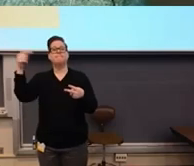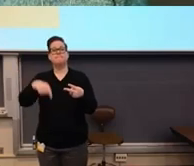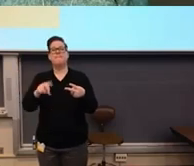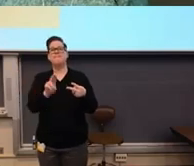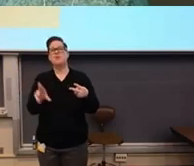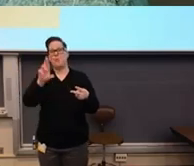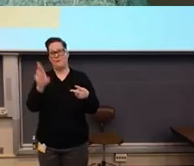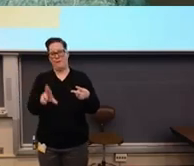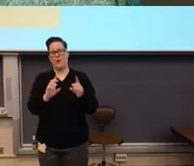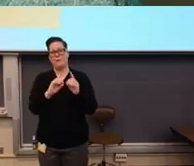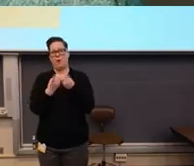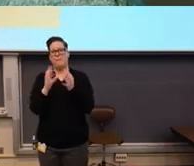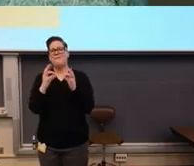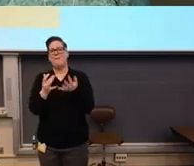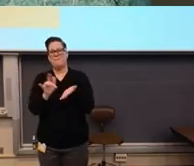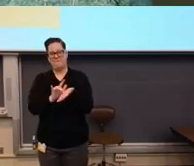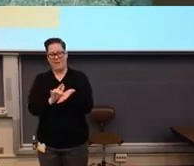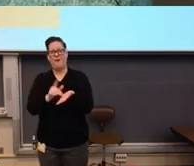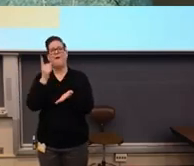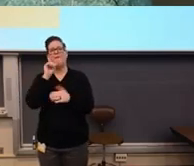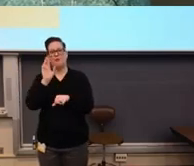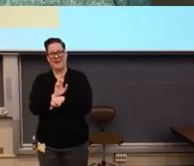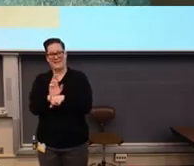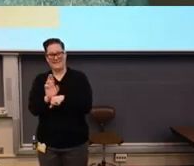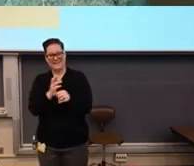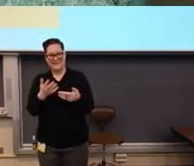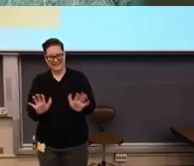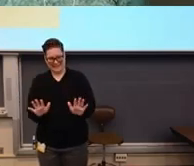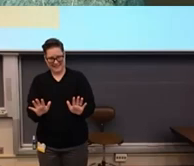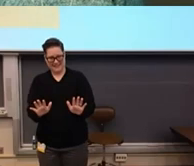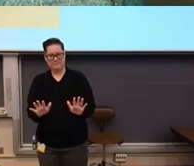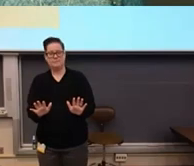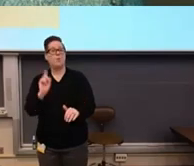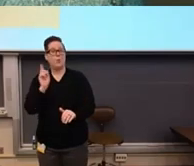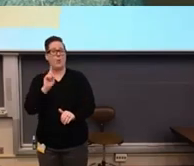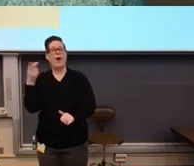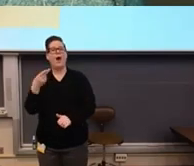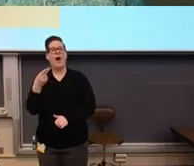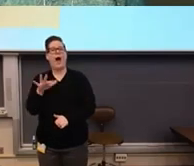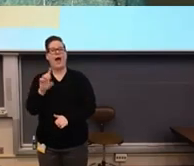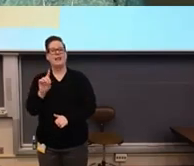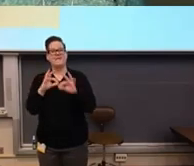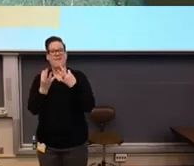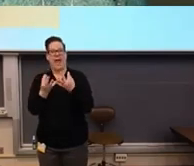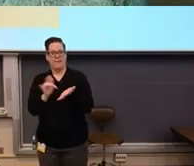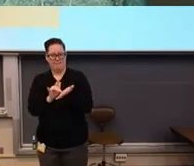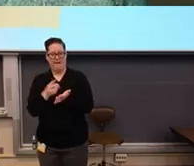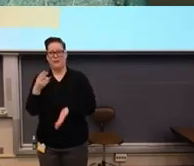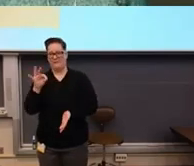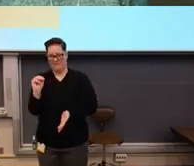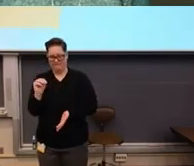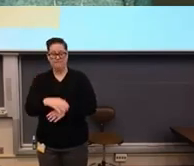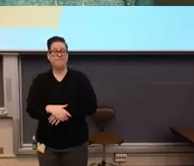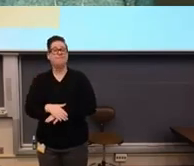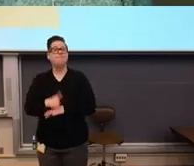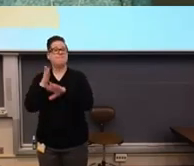R Department of Family Medicine to complete her residency, which she did at Highland Family Medicine. And after that,